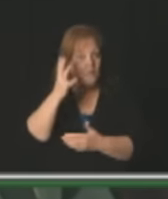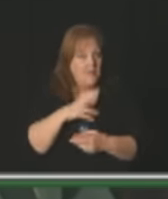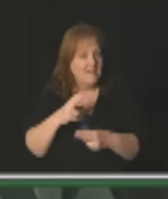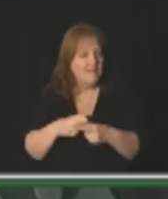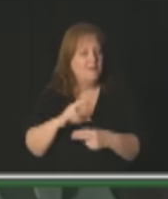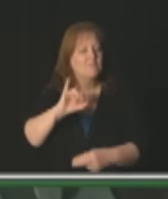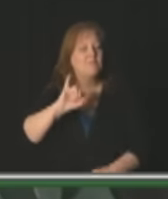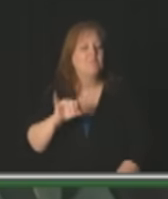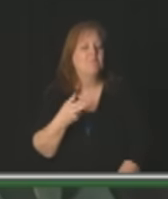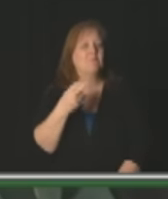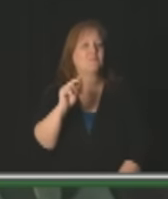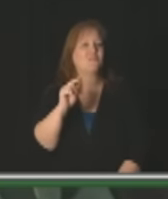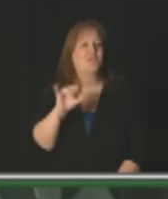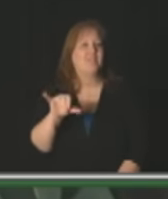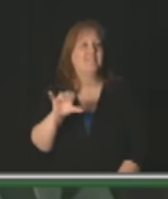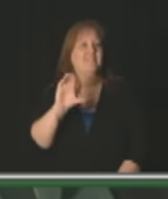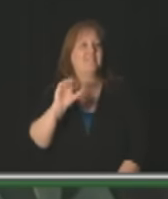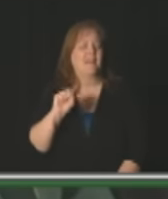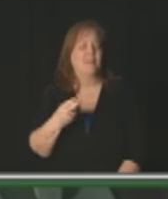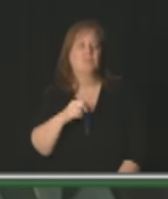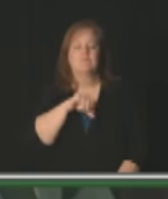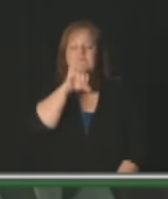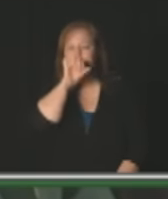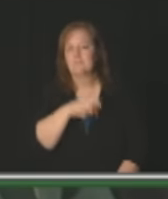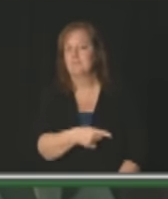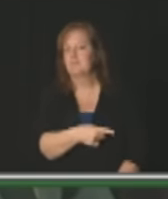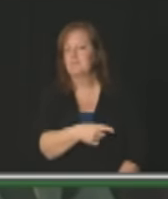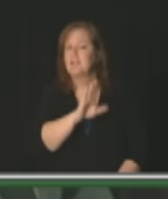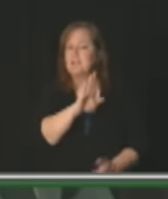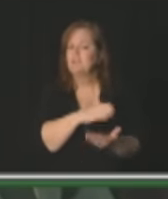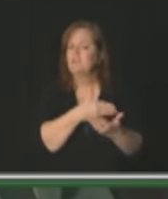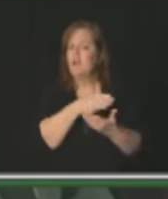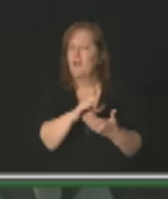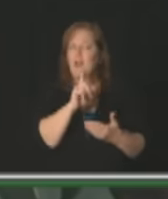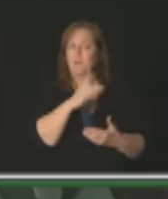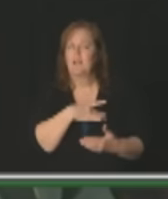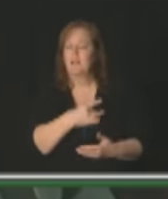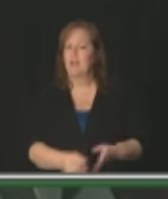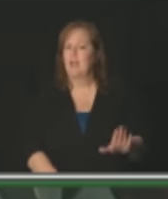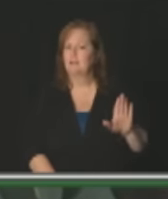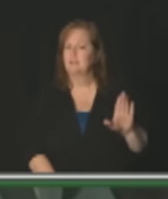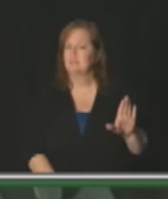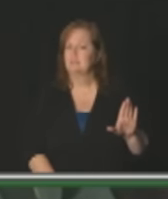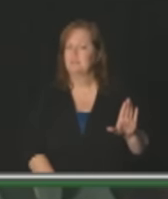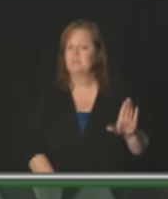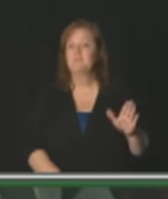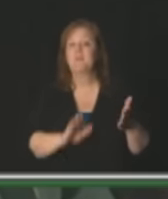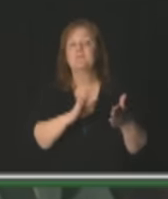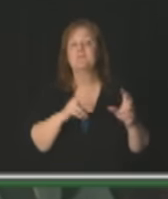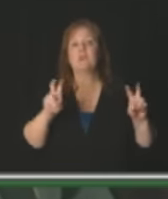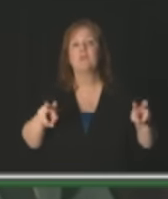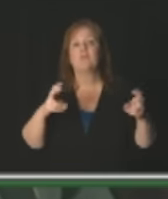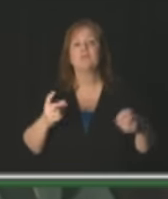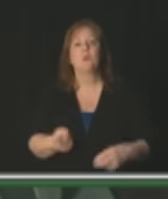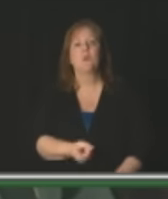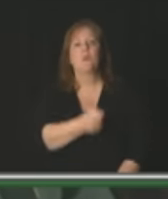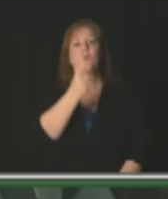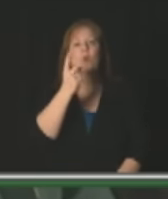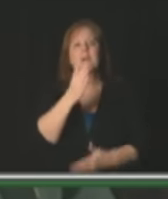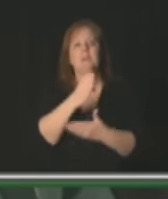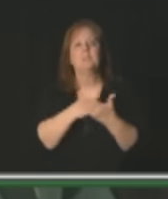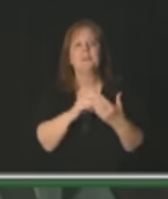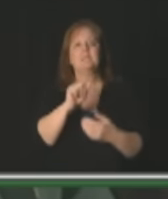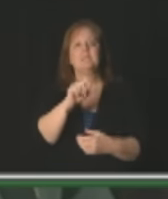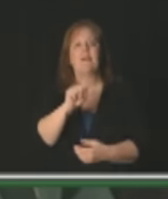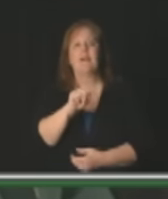and I really like Johnny Cash. And he had a song that I especially liked. It was a song called One Piece at a